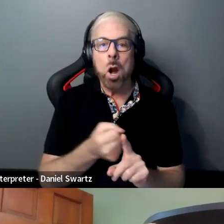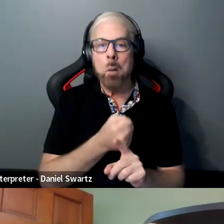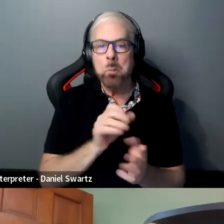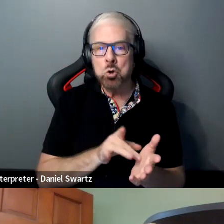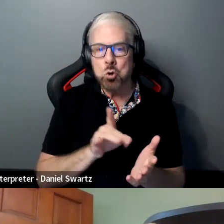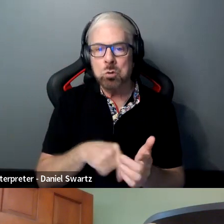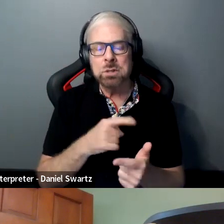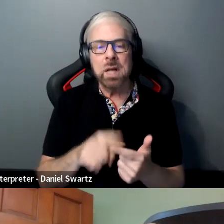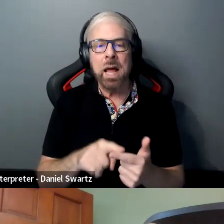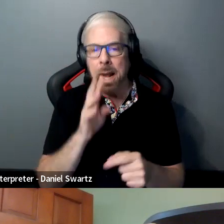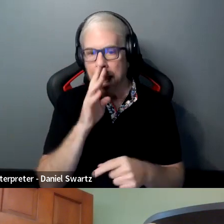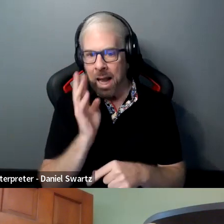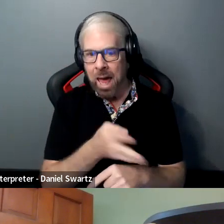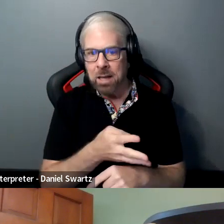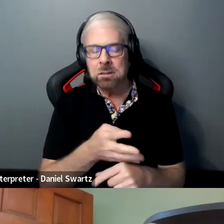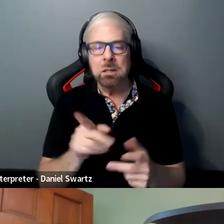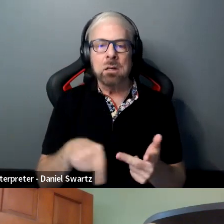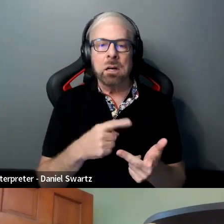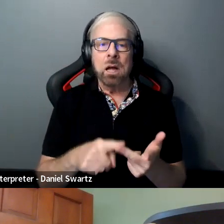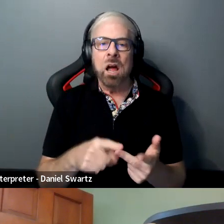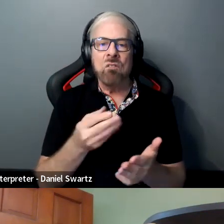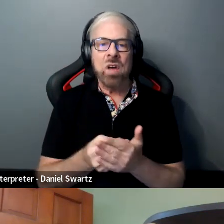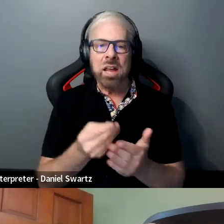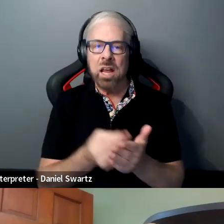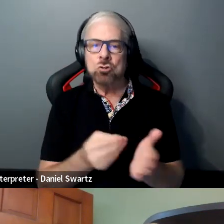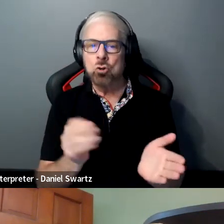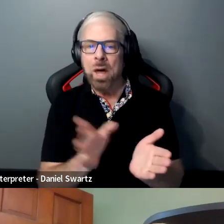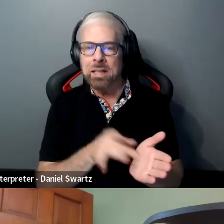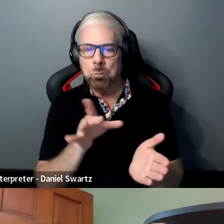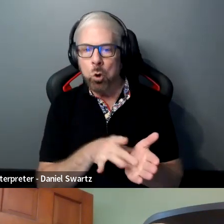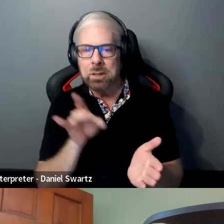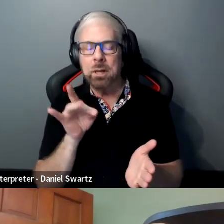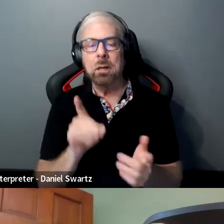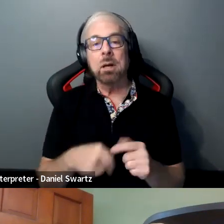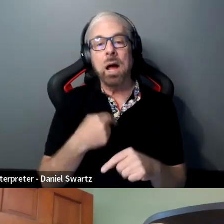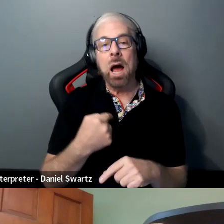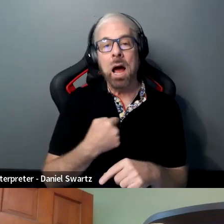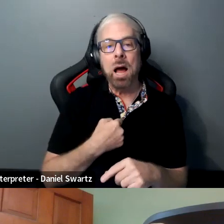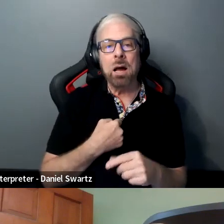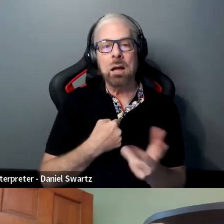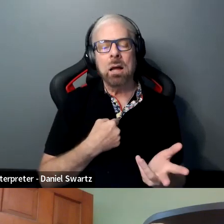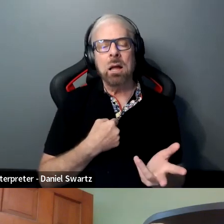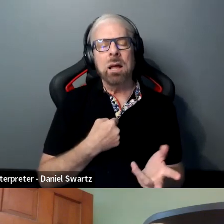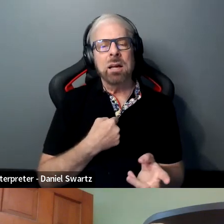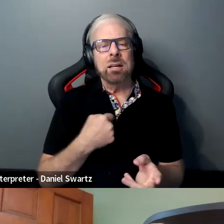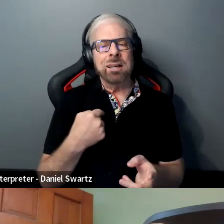neglect, and financial exploitation. And I had a